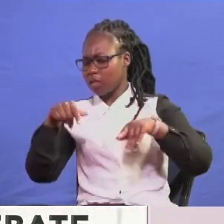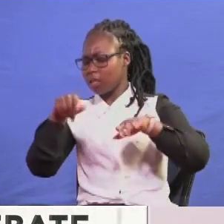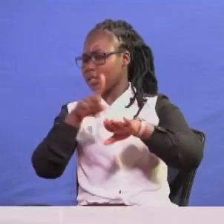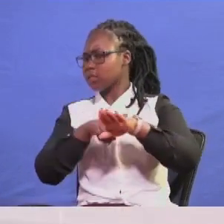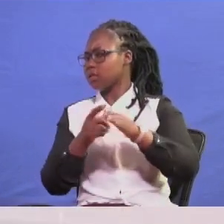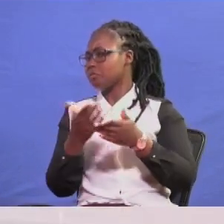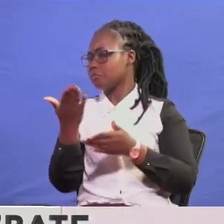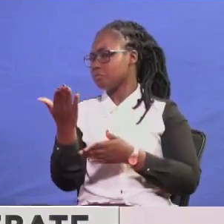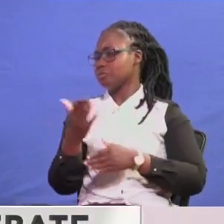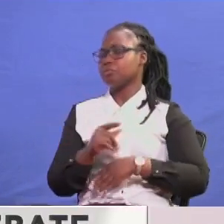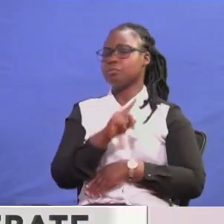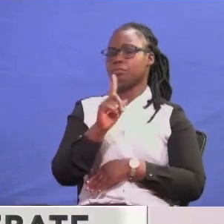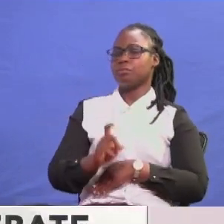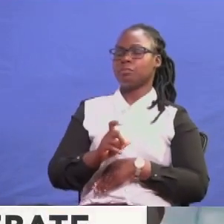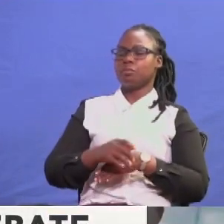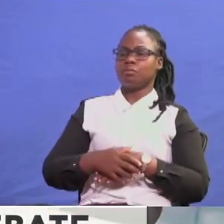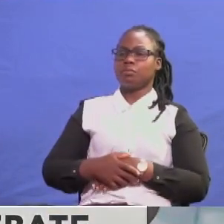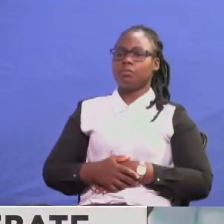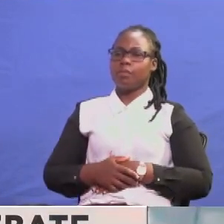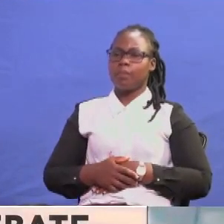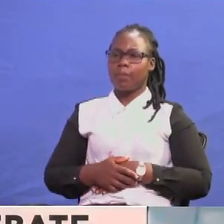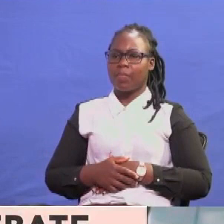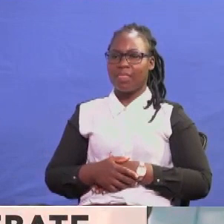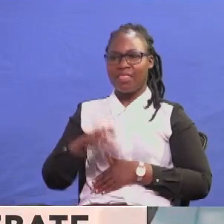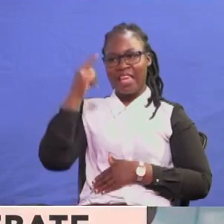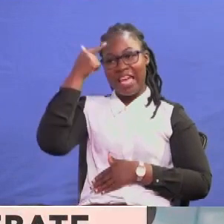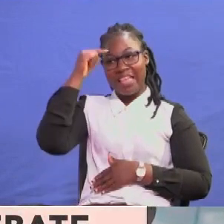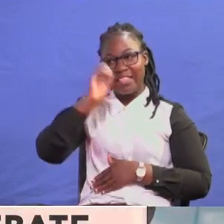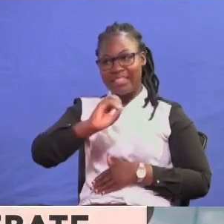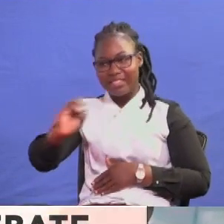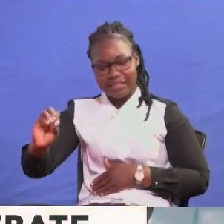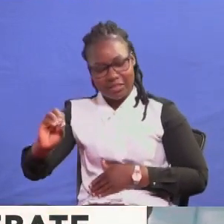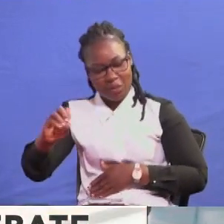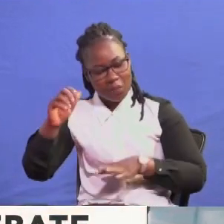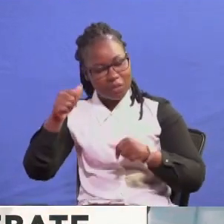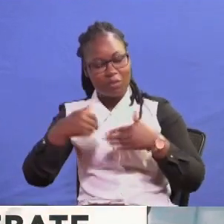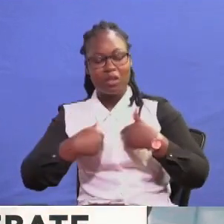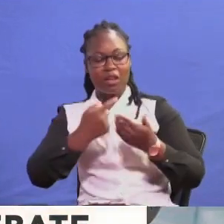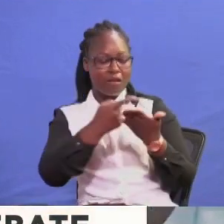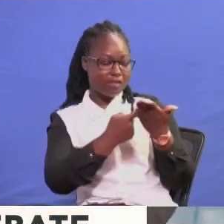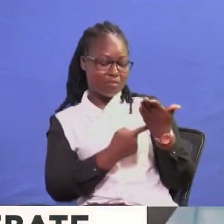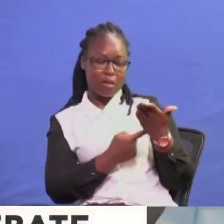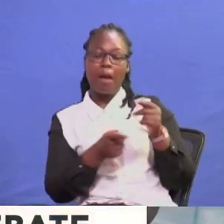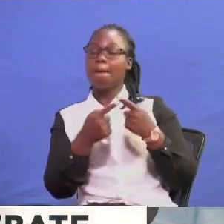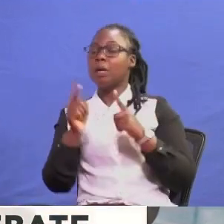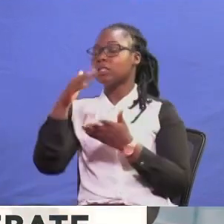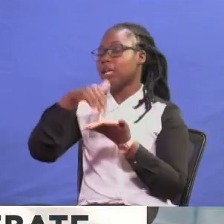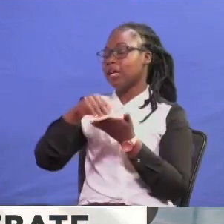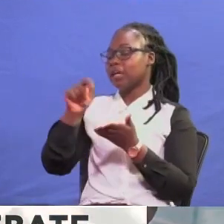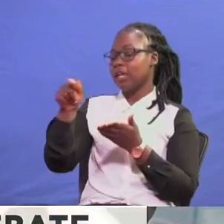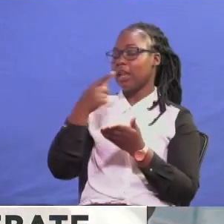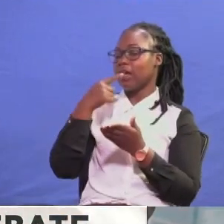Isaac? I don't think it's a discussion we should be having. But again, remember I told you